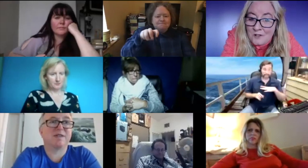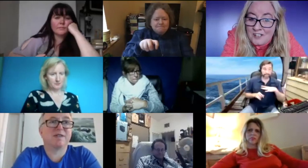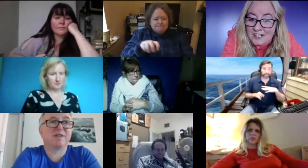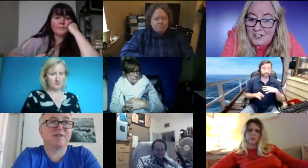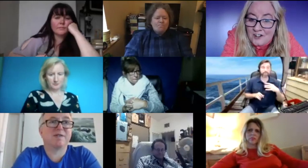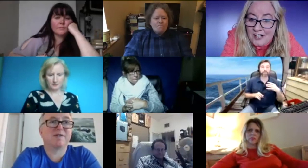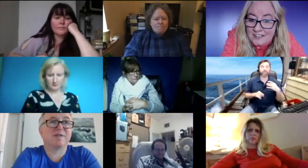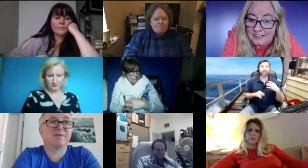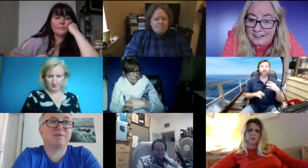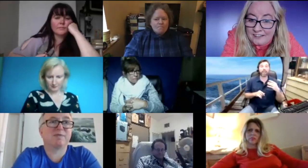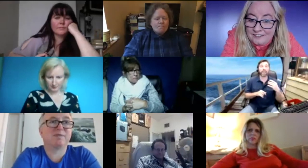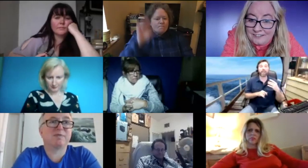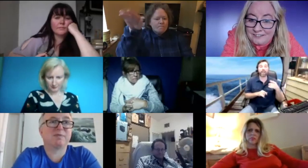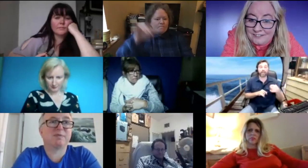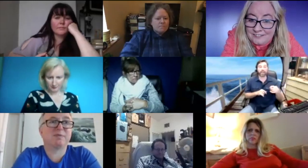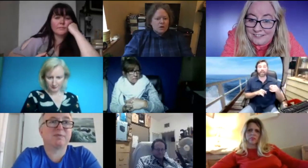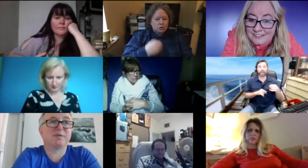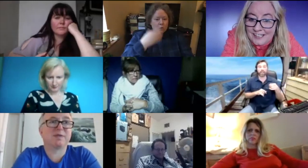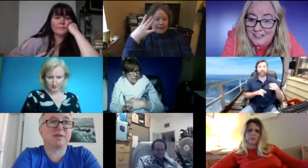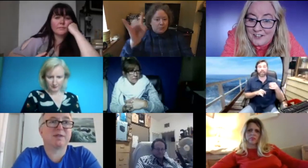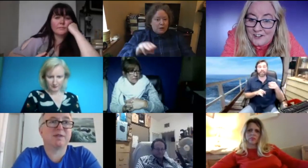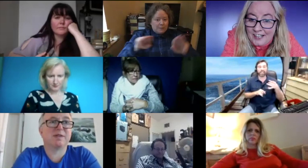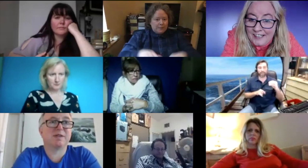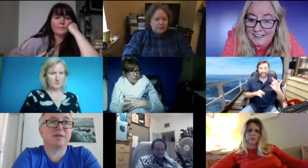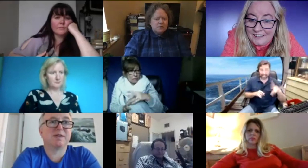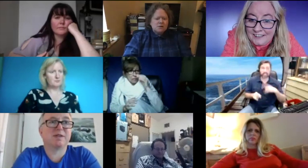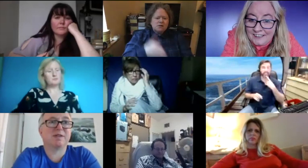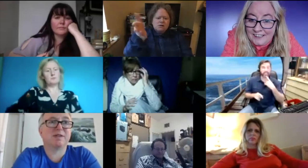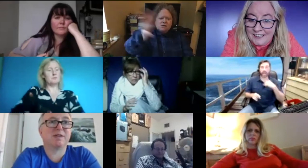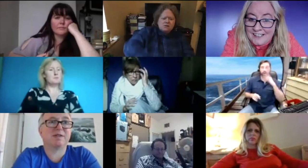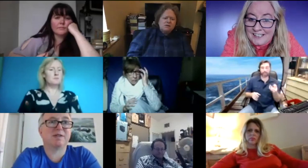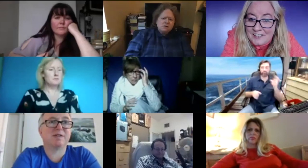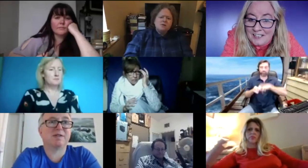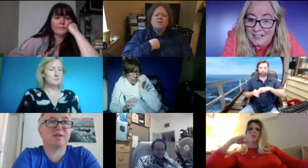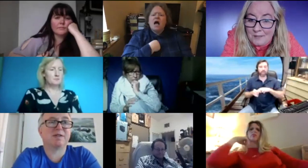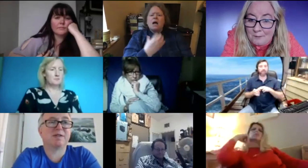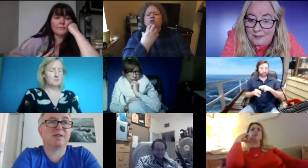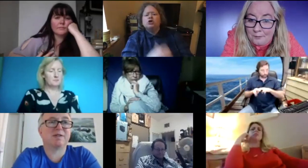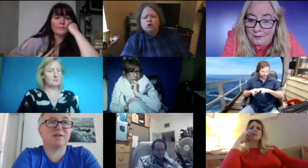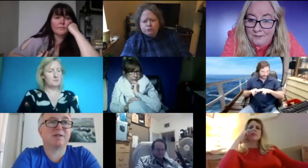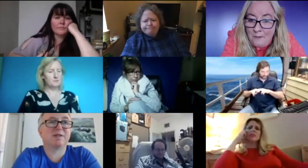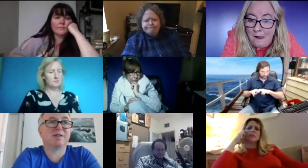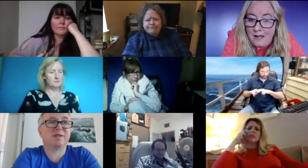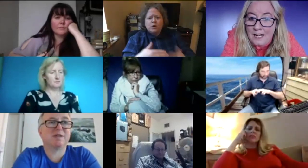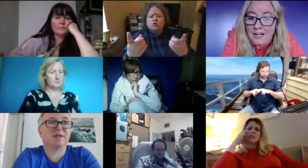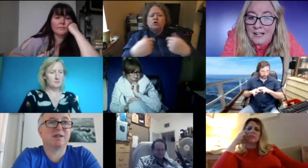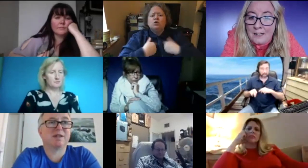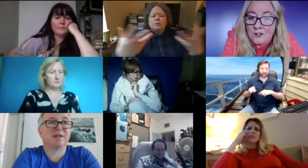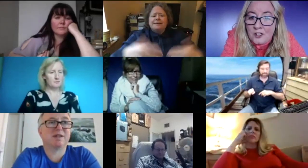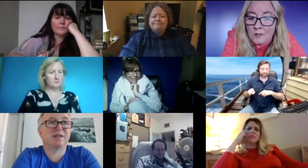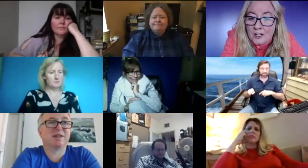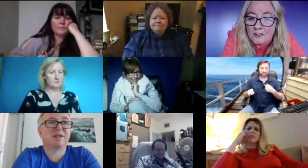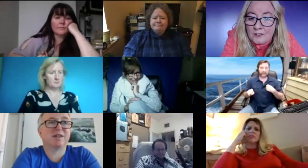I'm going to get a train ticket, sat on the train, and said to the Limerick people, I